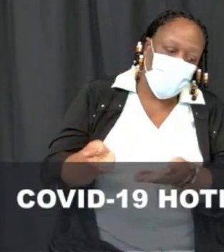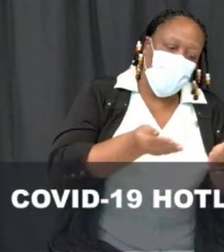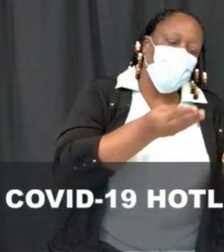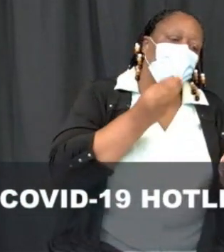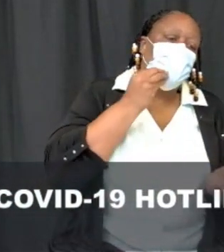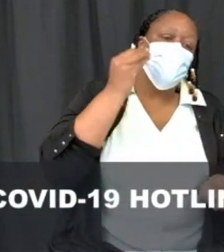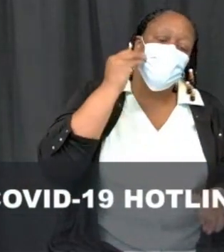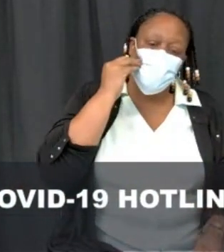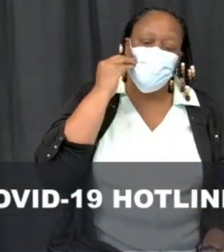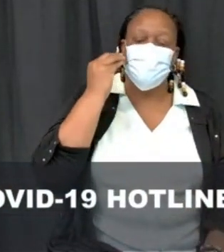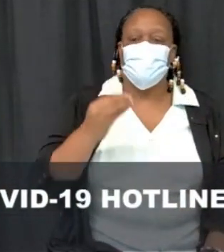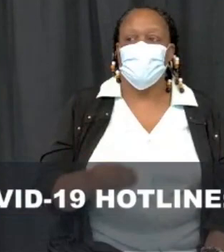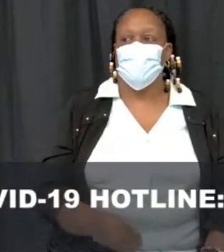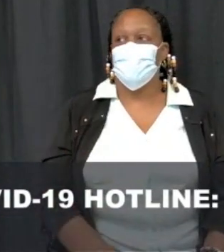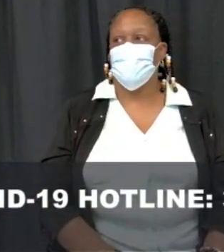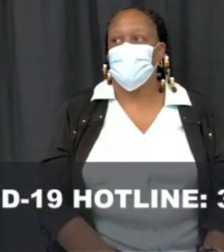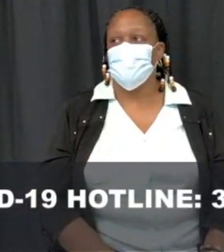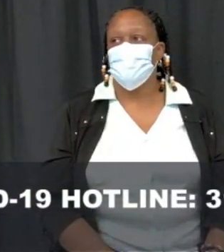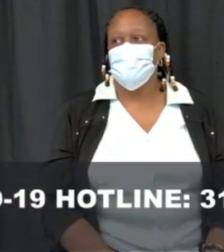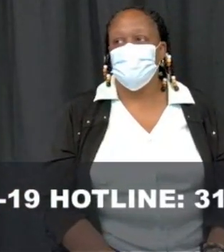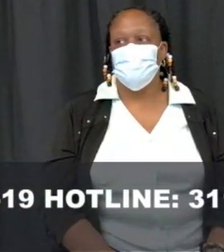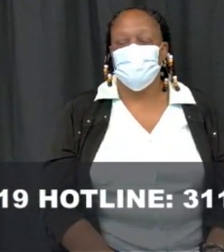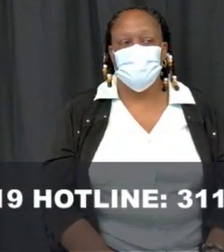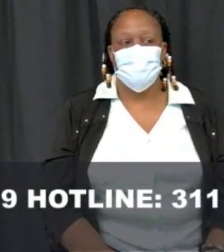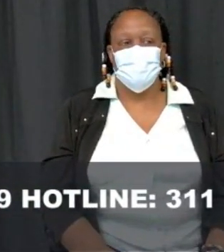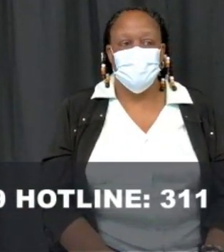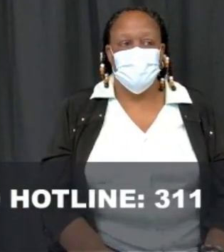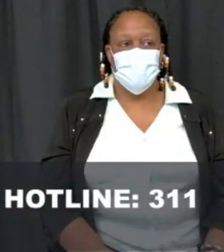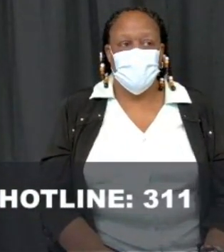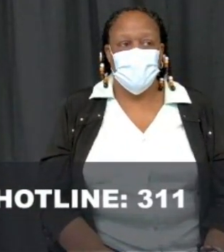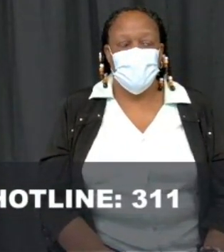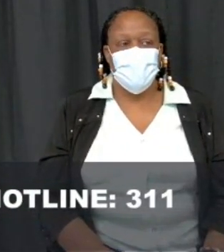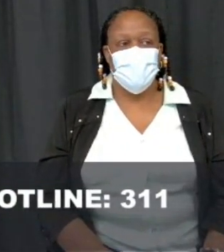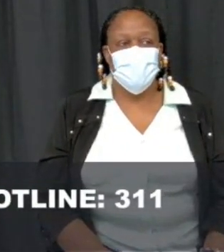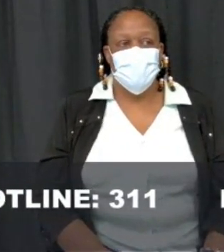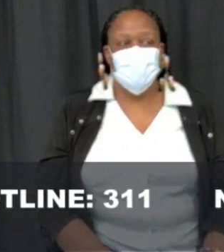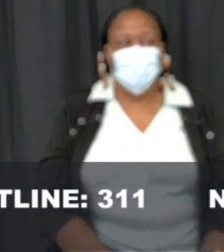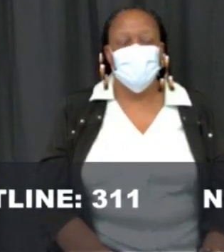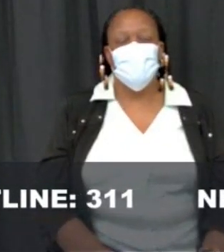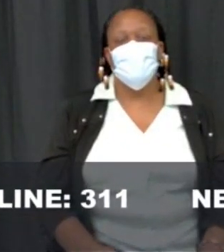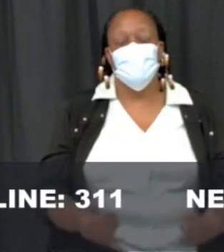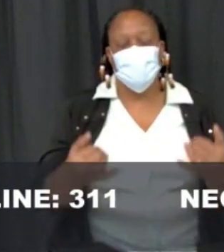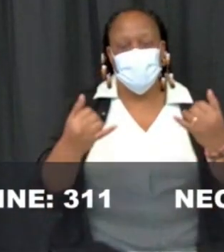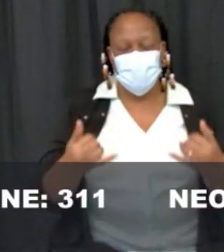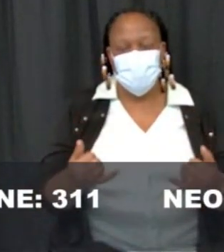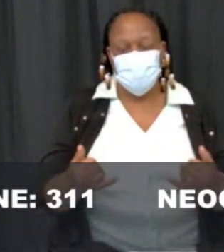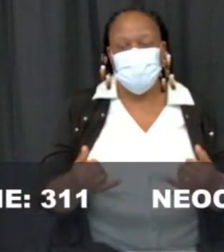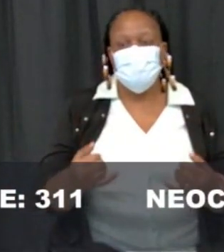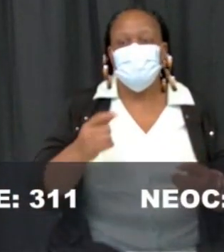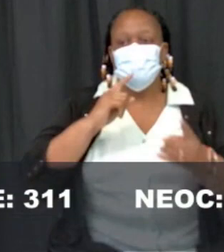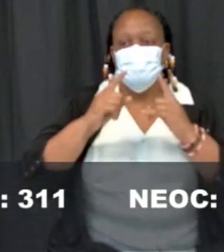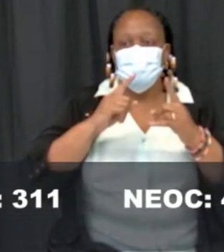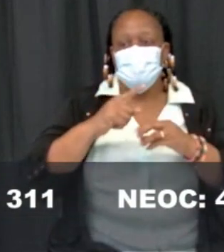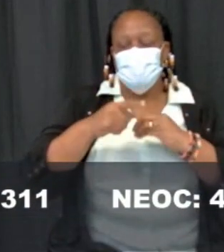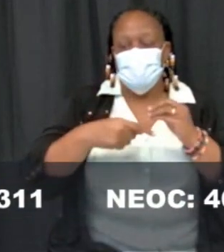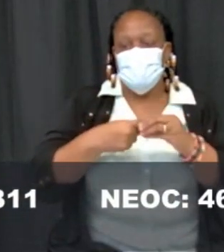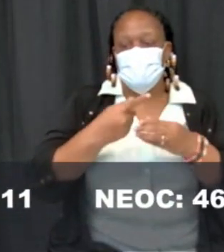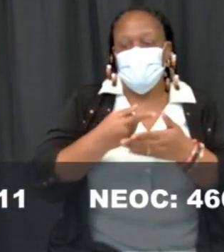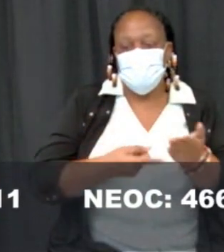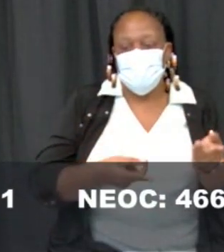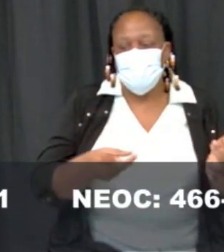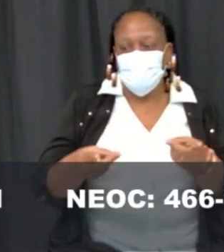Finally, I will update you a bit on our enforcement activities to date with respect to the COVID-19 regulations.